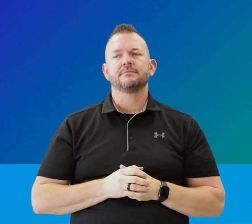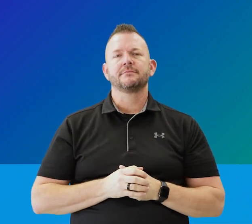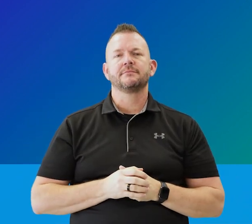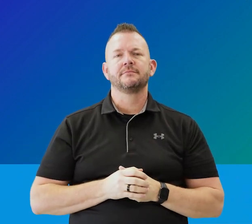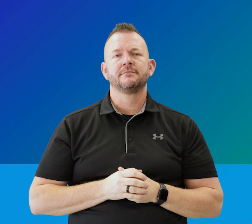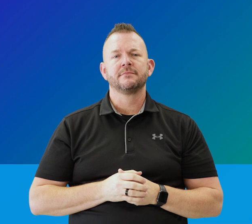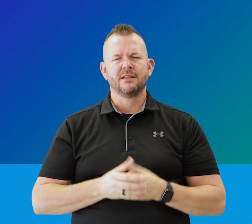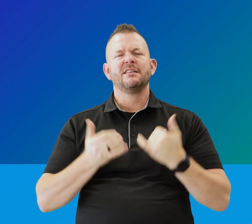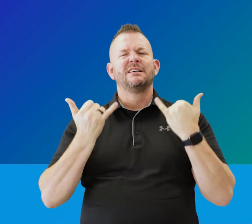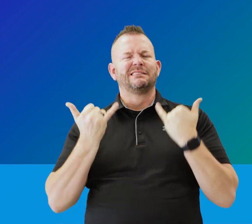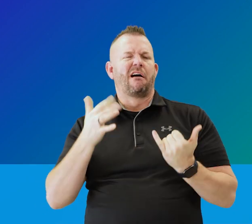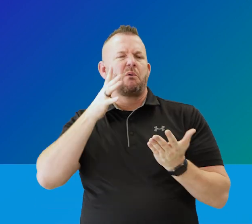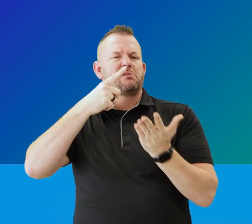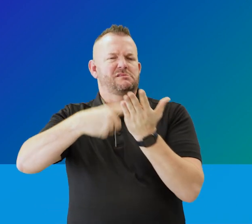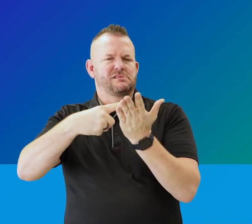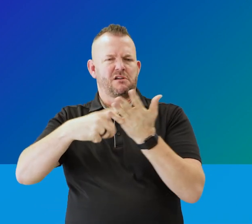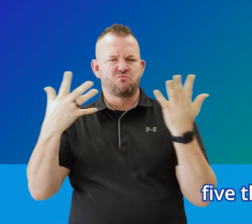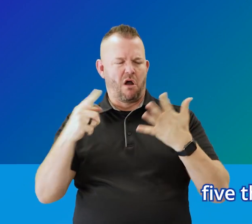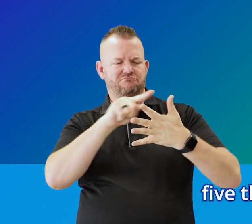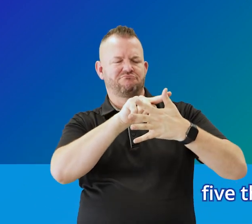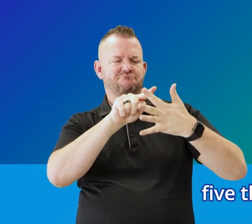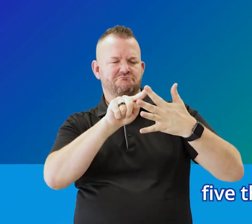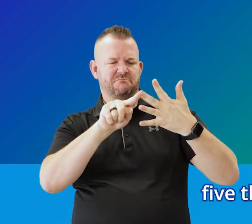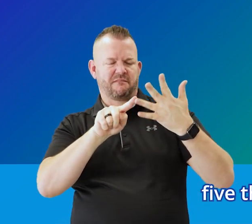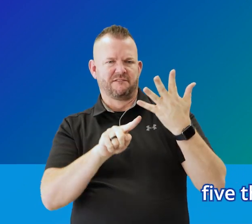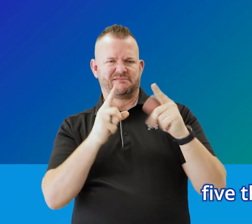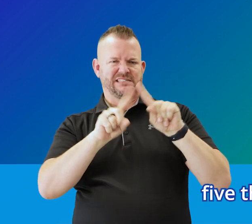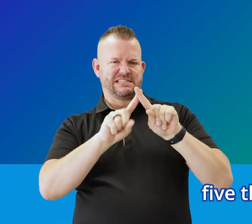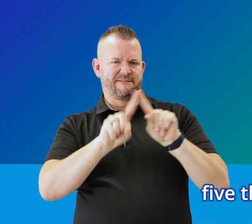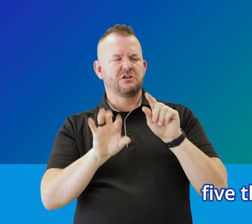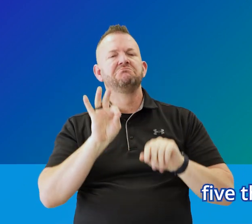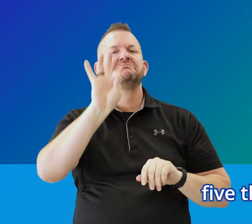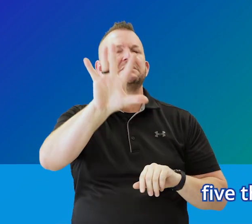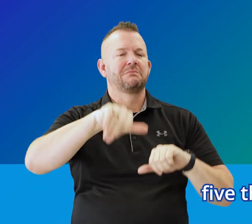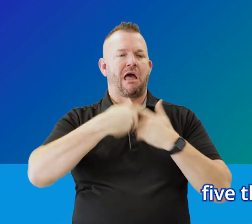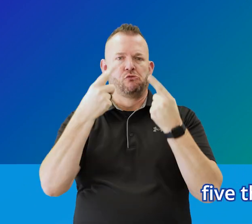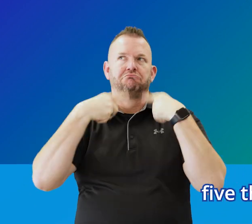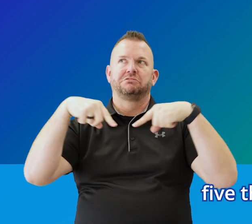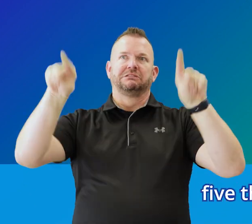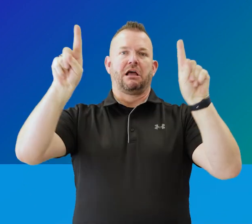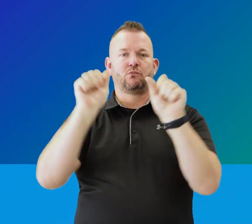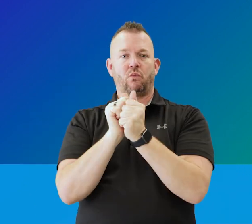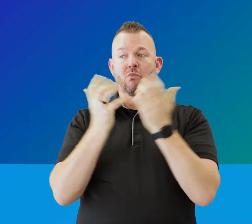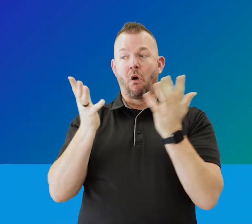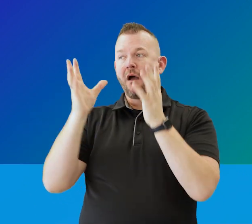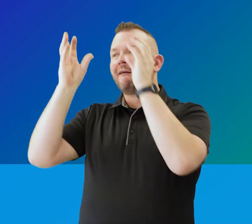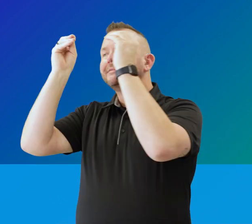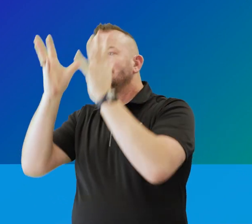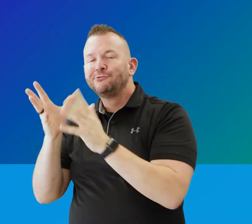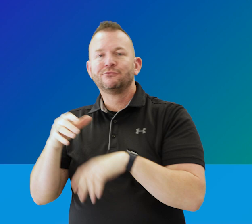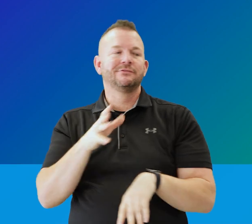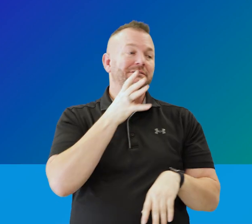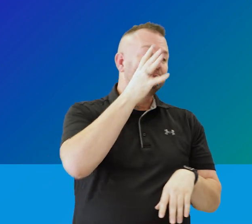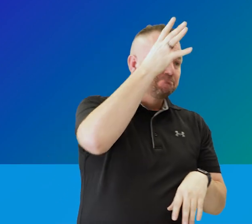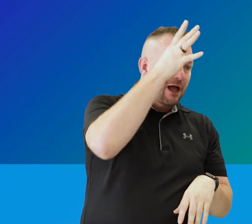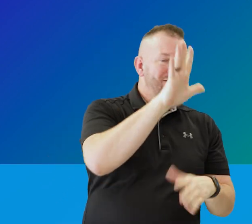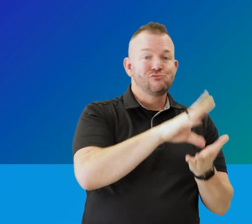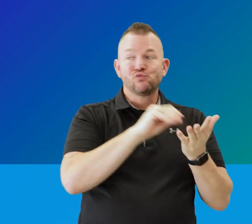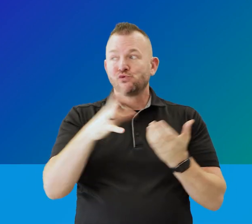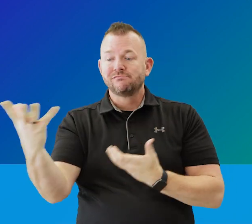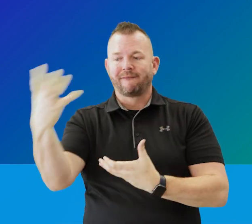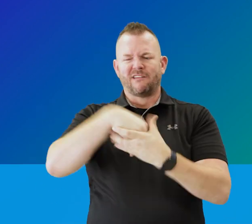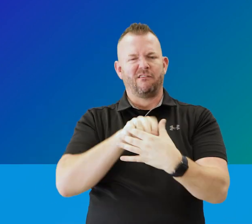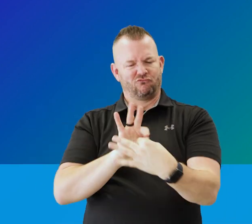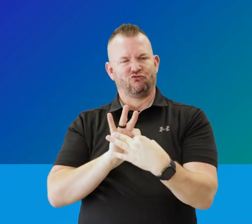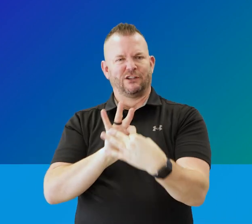States. So today we'll talk about 5 things that you can do as a teacher to make sure to build the great rapport